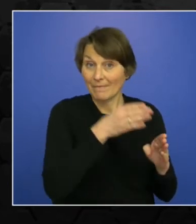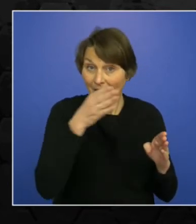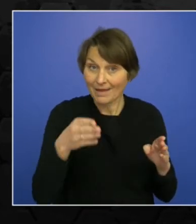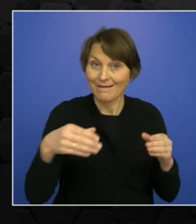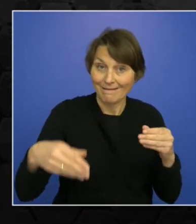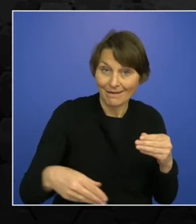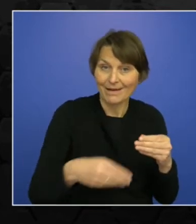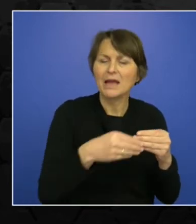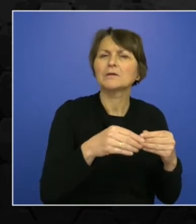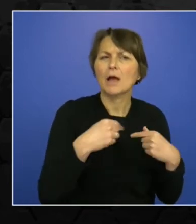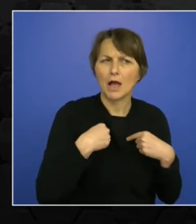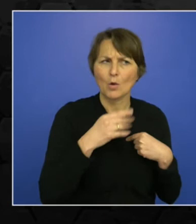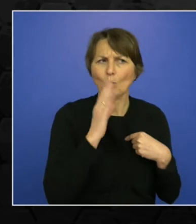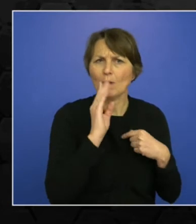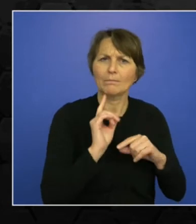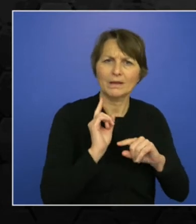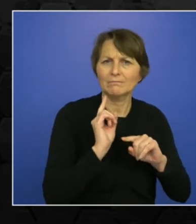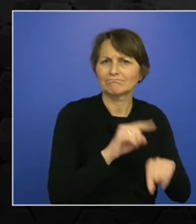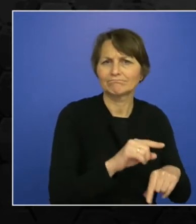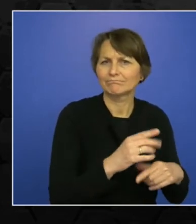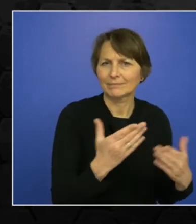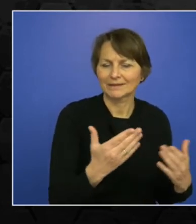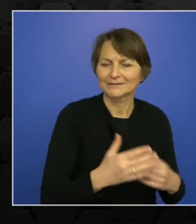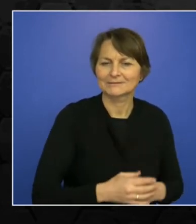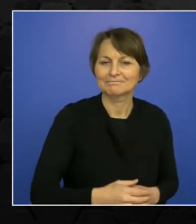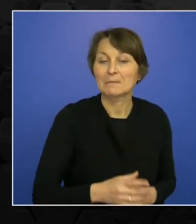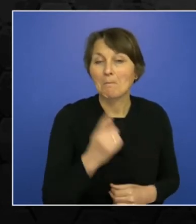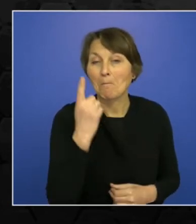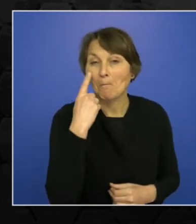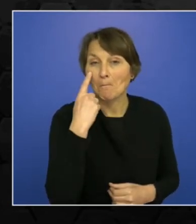or something like that. I just don't know. So let's just try.